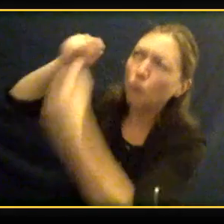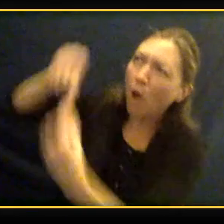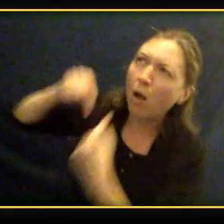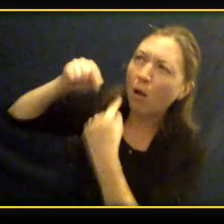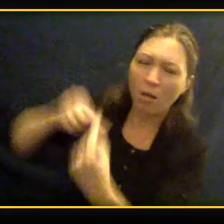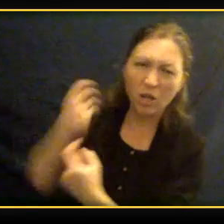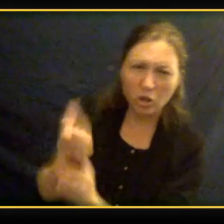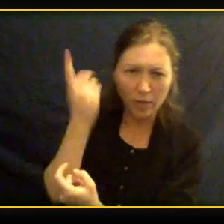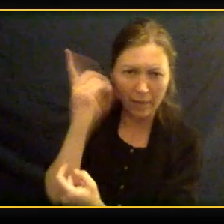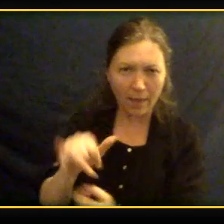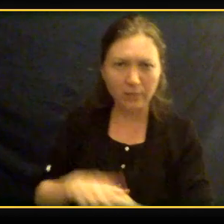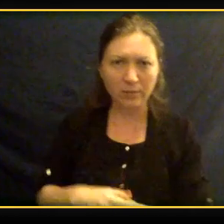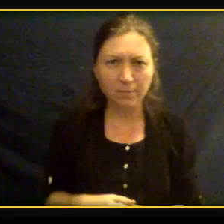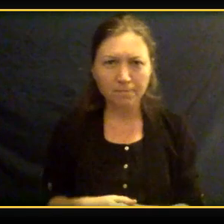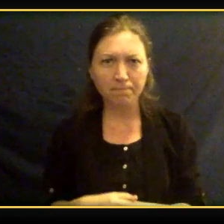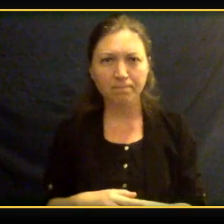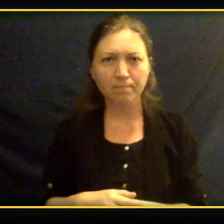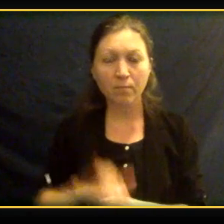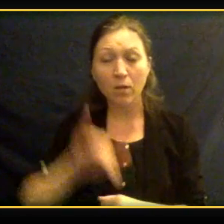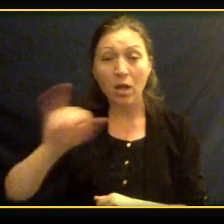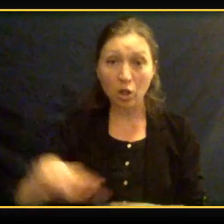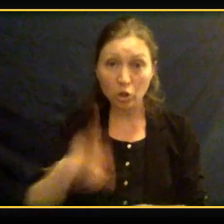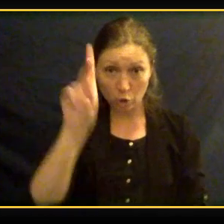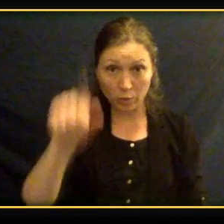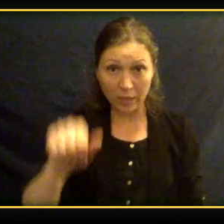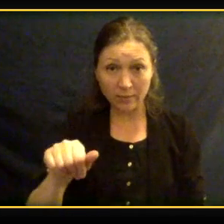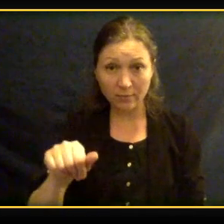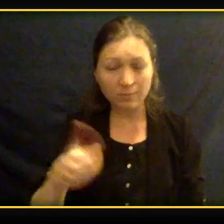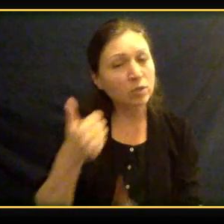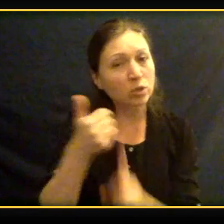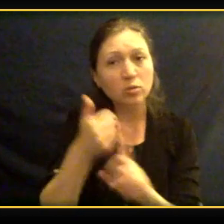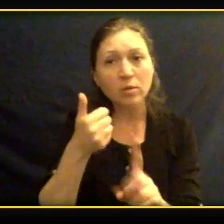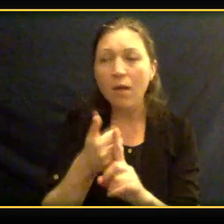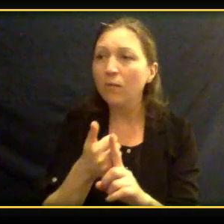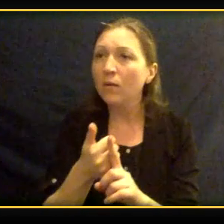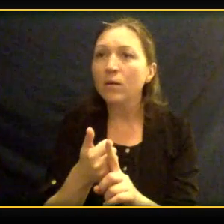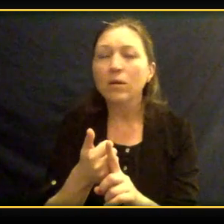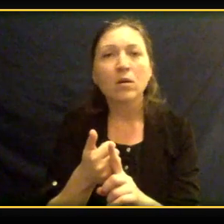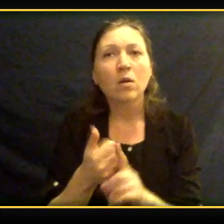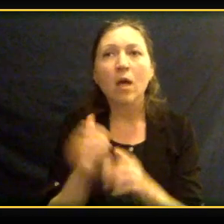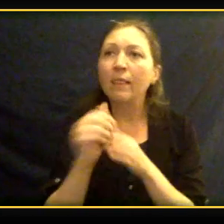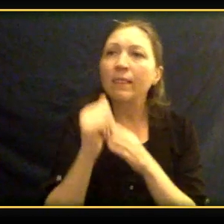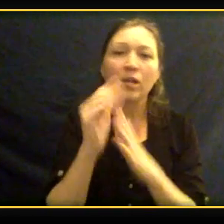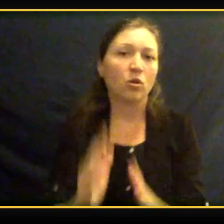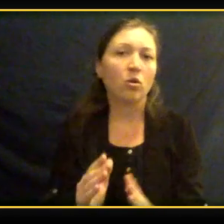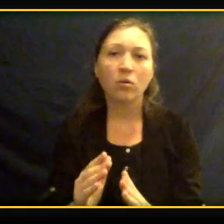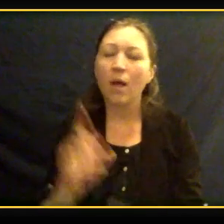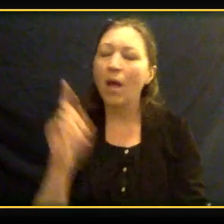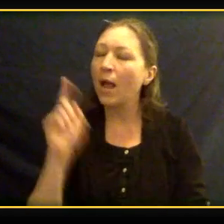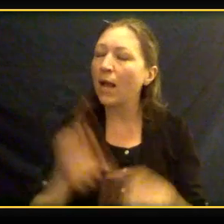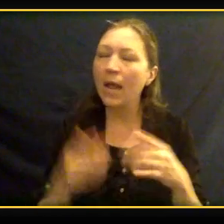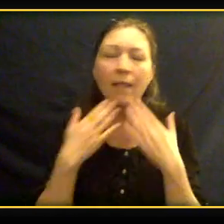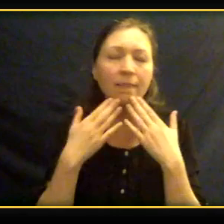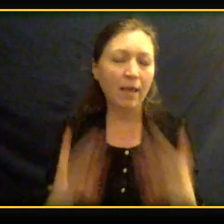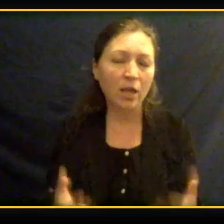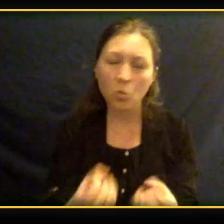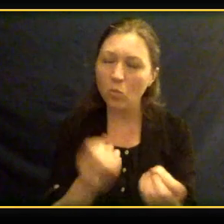leaders in that uphill climb, and I can't thank you enough.